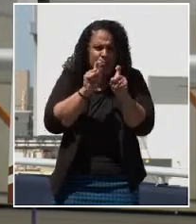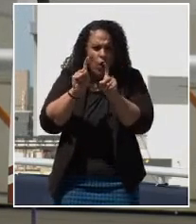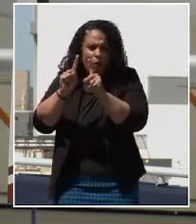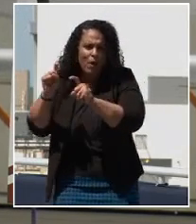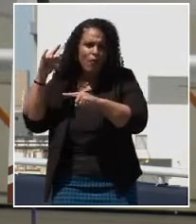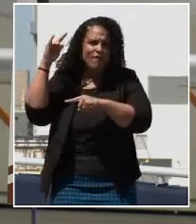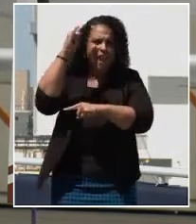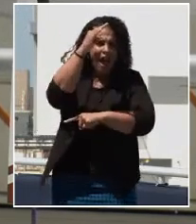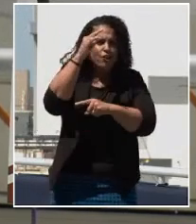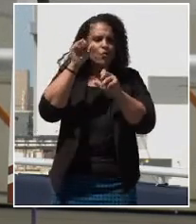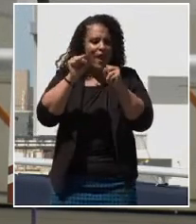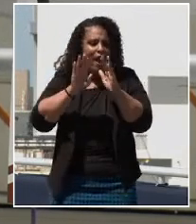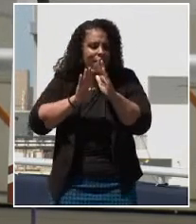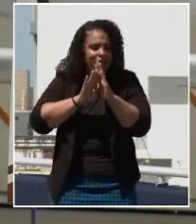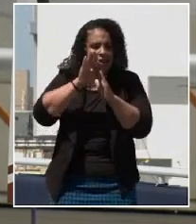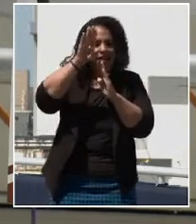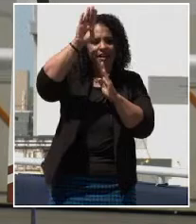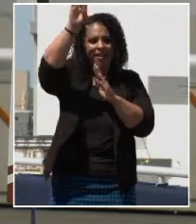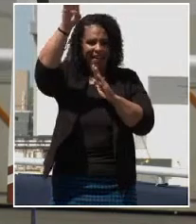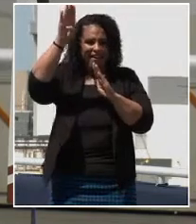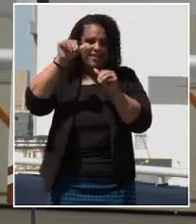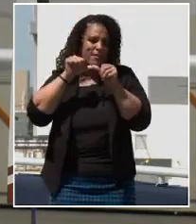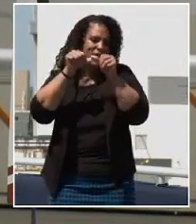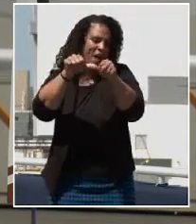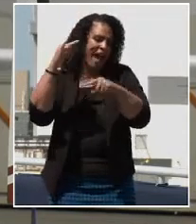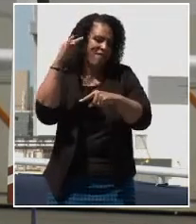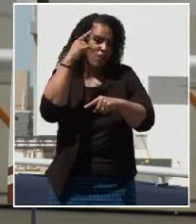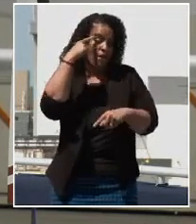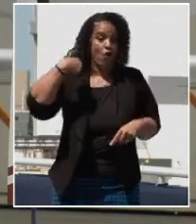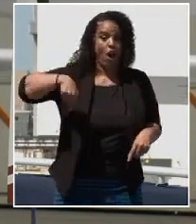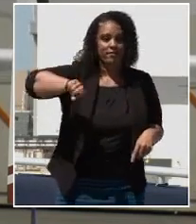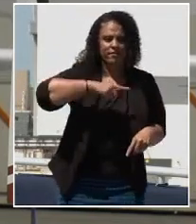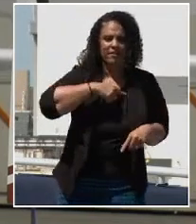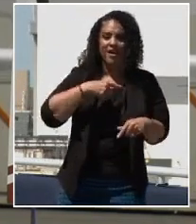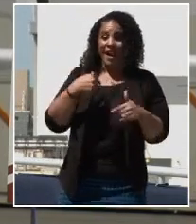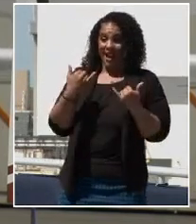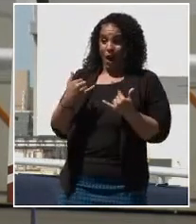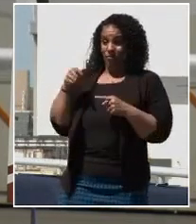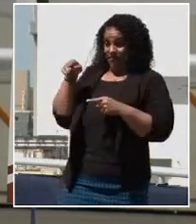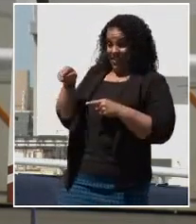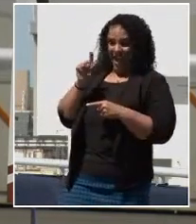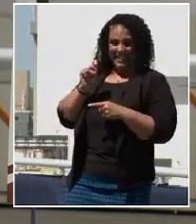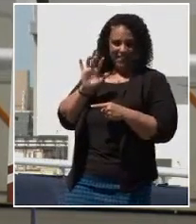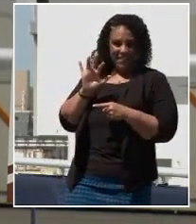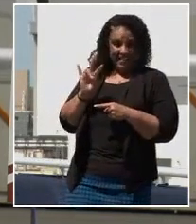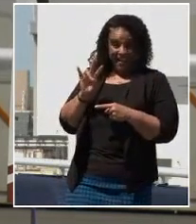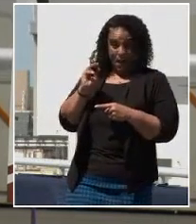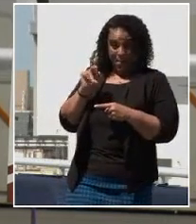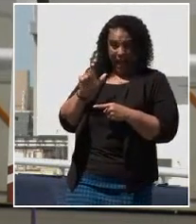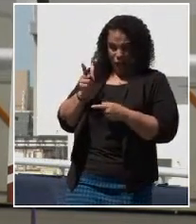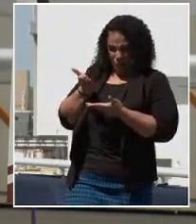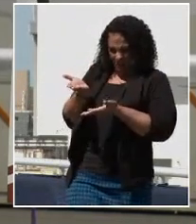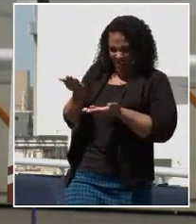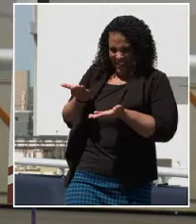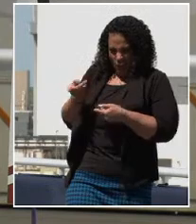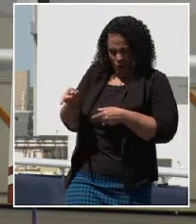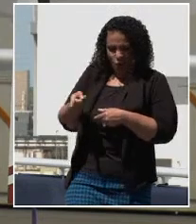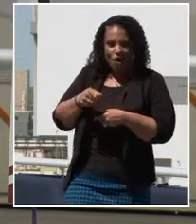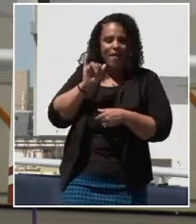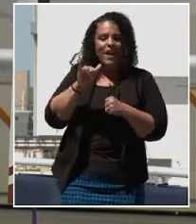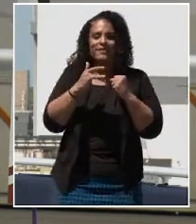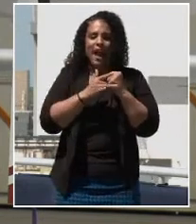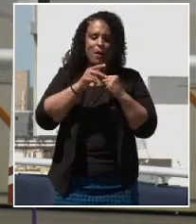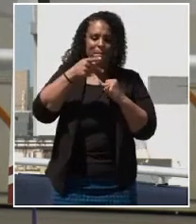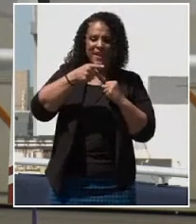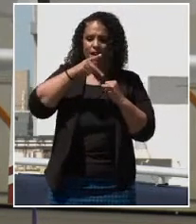pursuit of advancing sustainable Aviation for all of us I'm standing in front of the x-57 Maxwell it's a techum